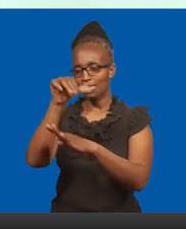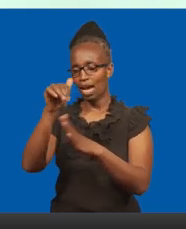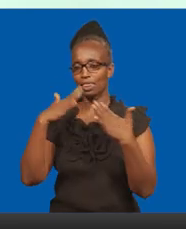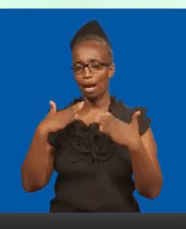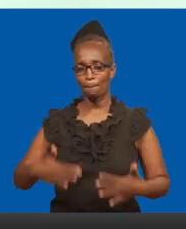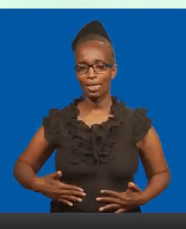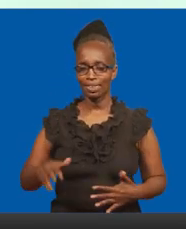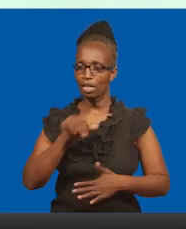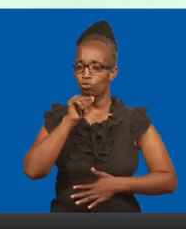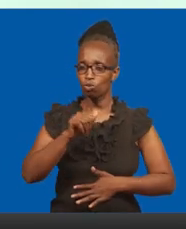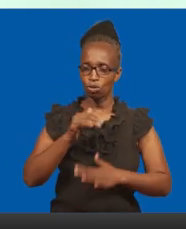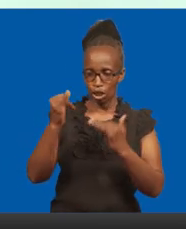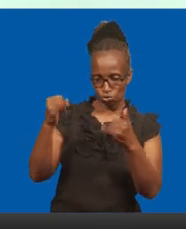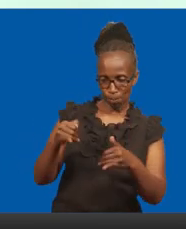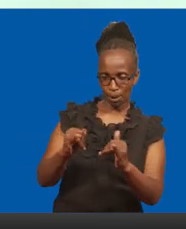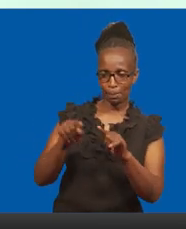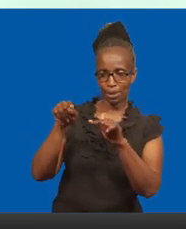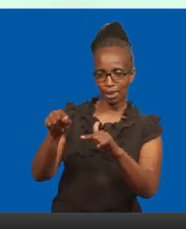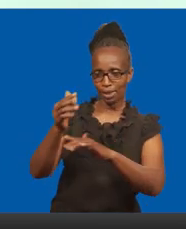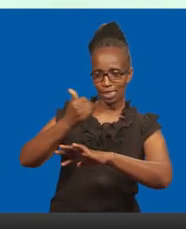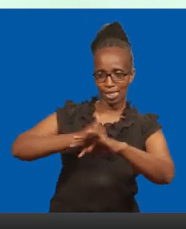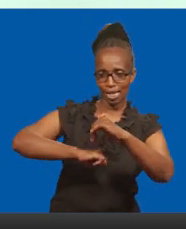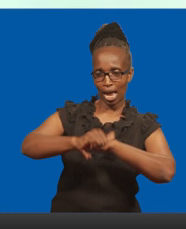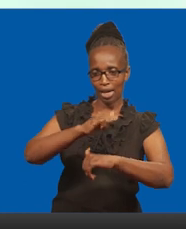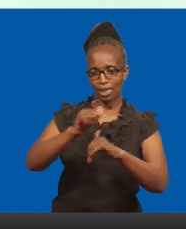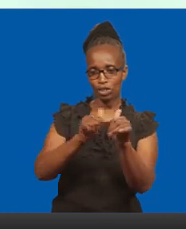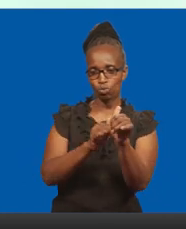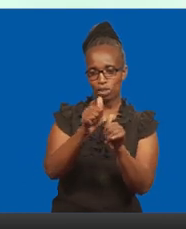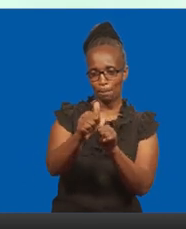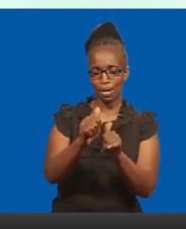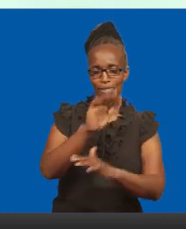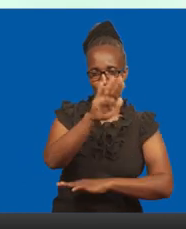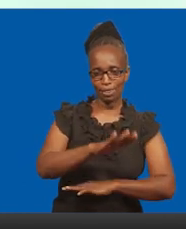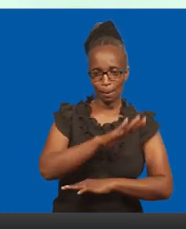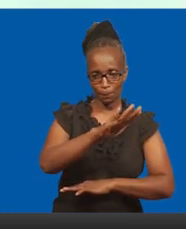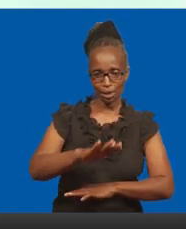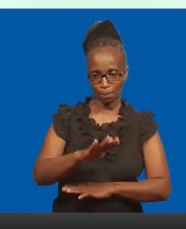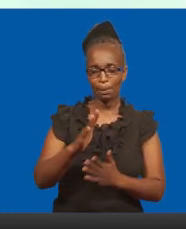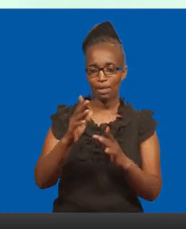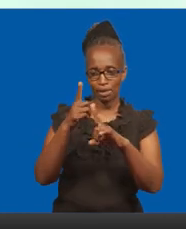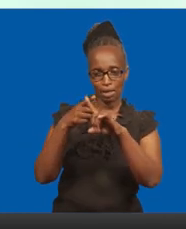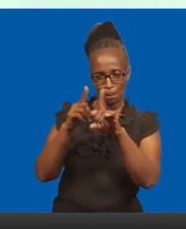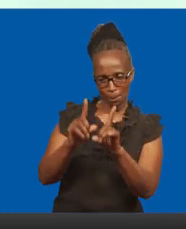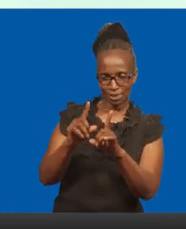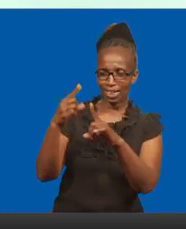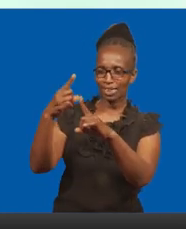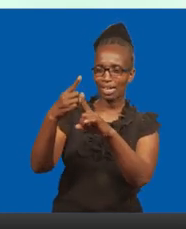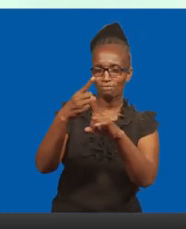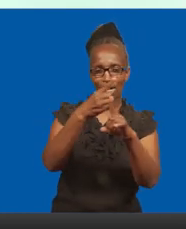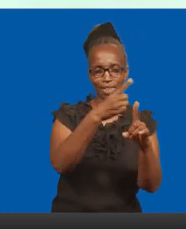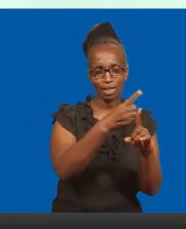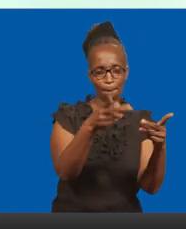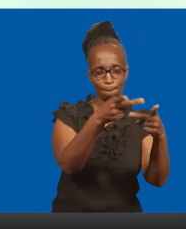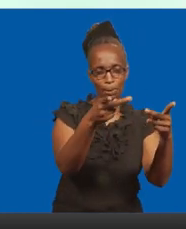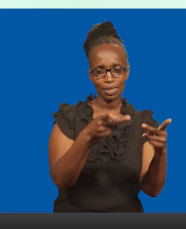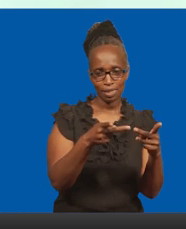bodies to not implement the Finance Act as it was passed by Parliament. Unfortunately, in various